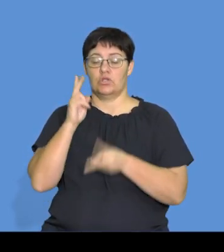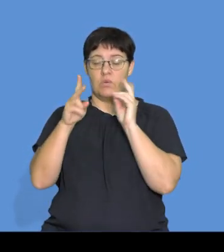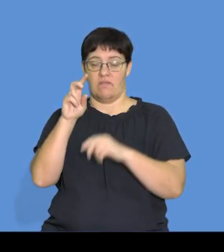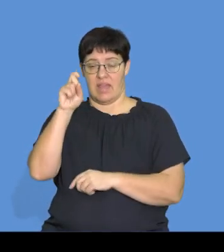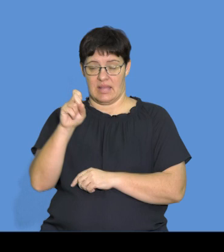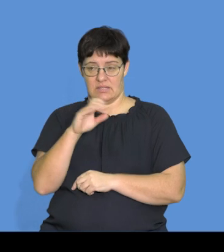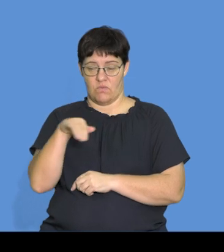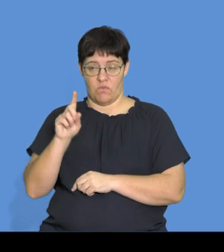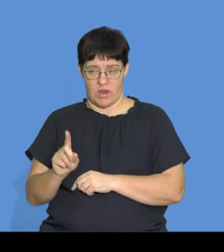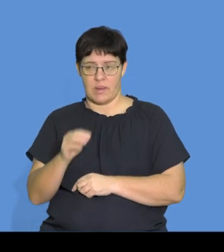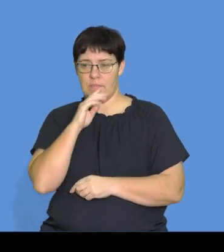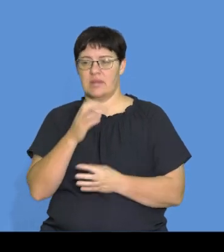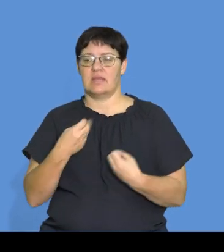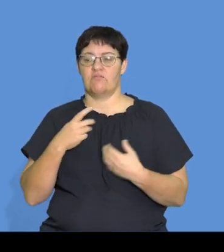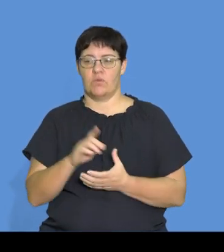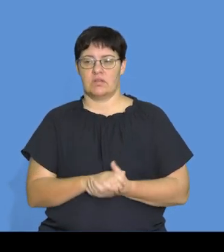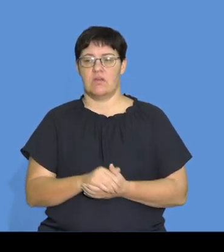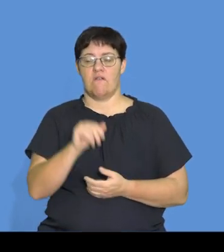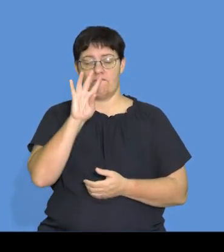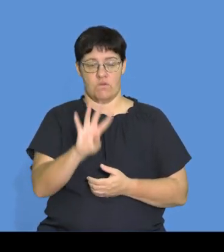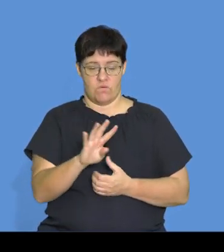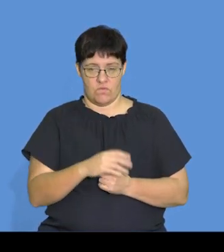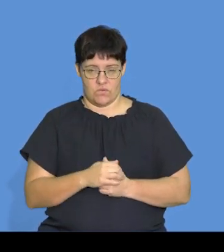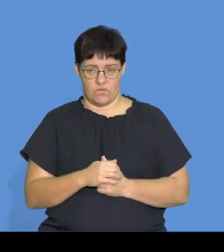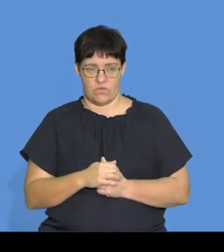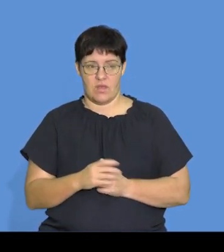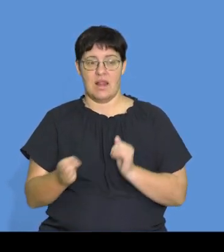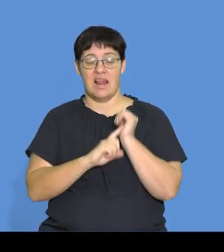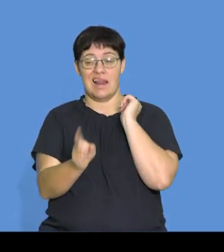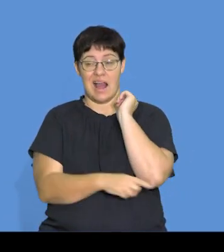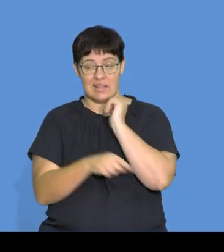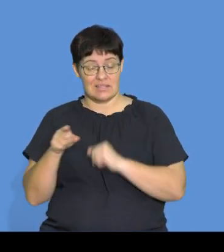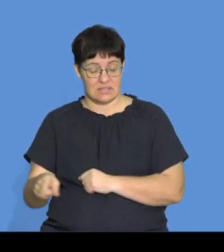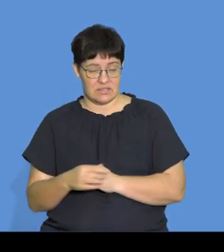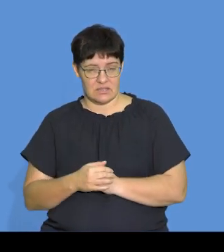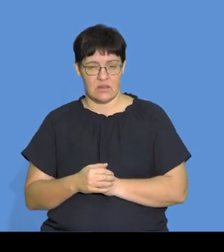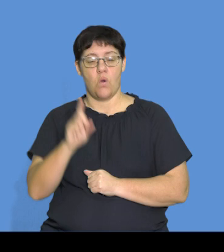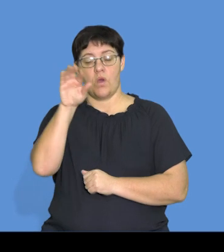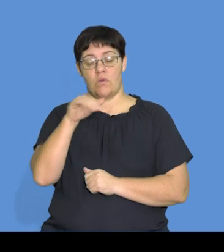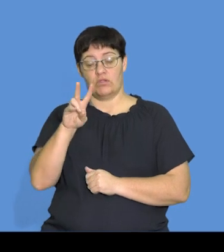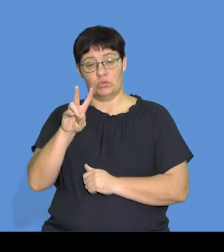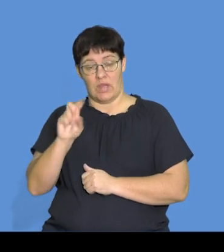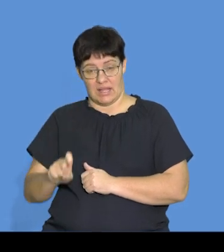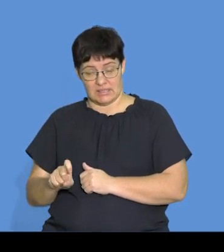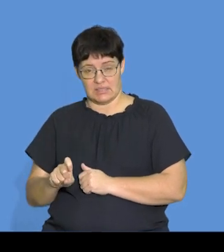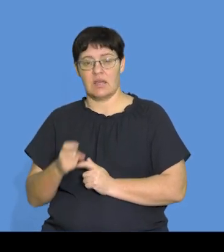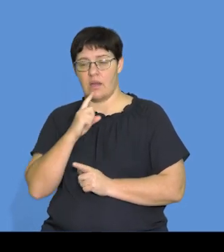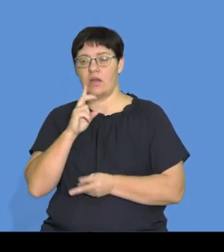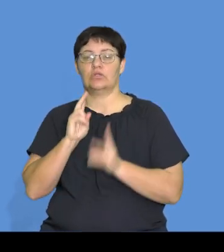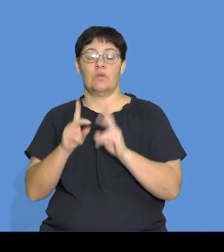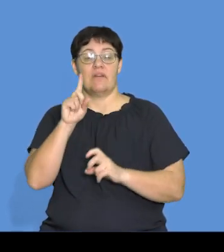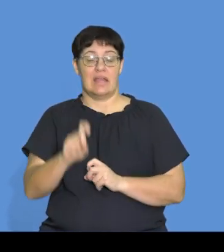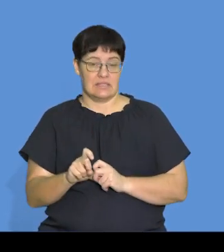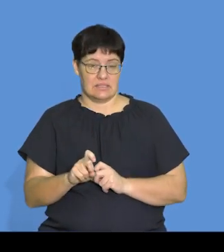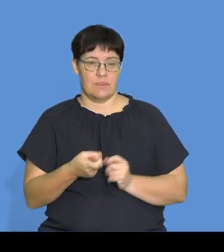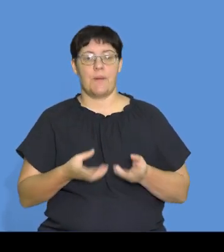again, that will give me 4. And then lastly, if I multiply 1 over 2x by the 12x, this